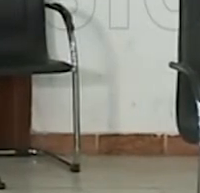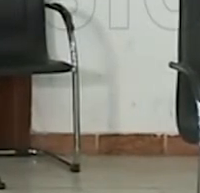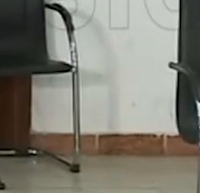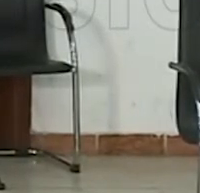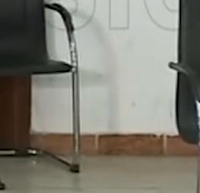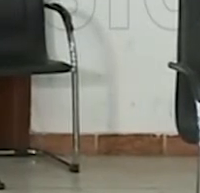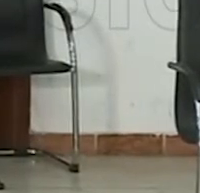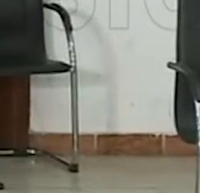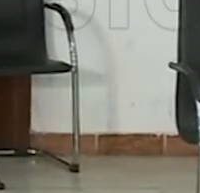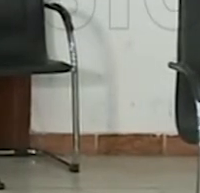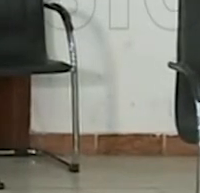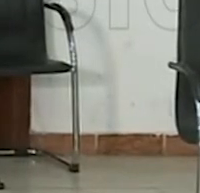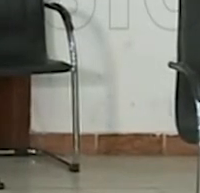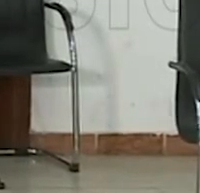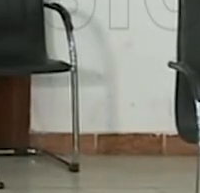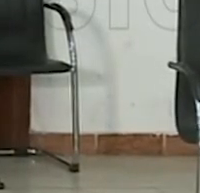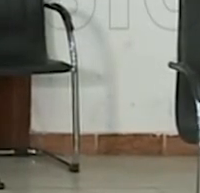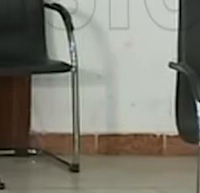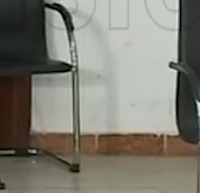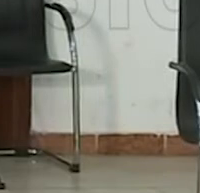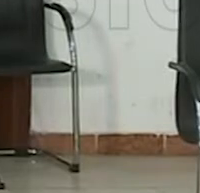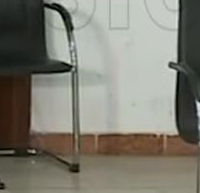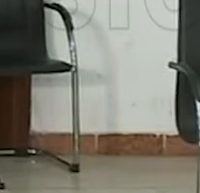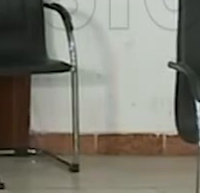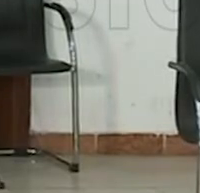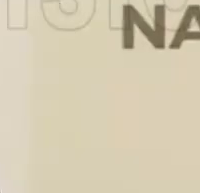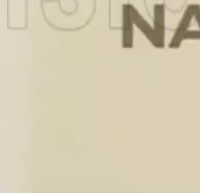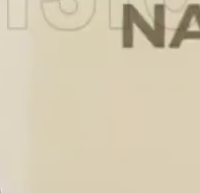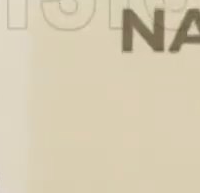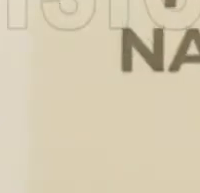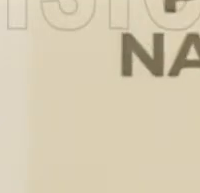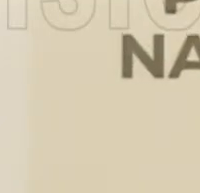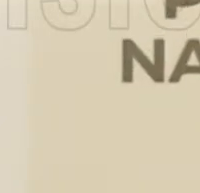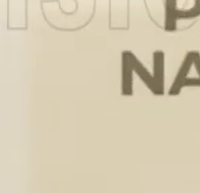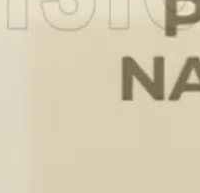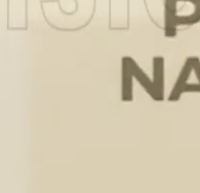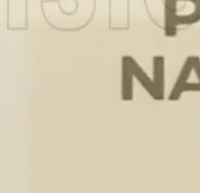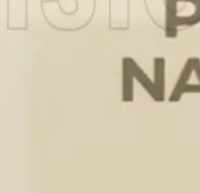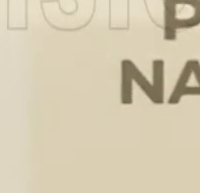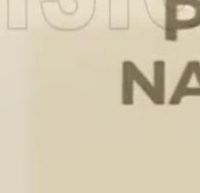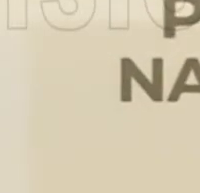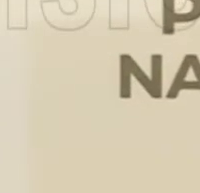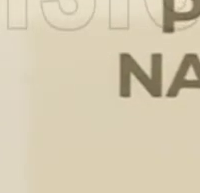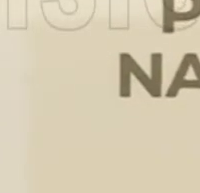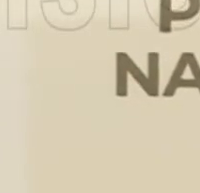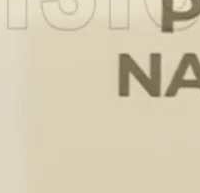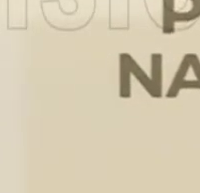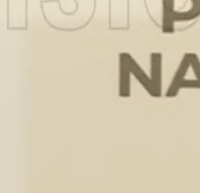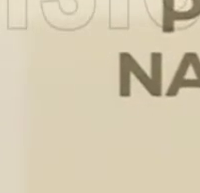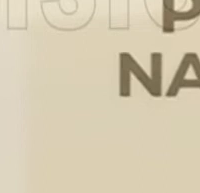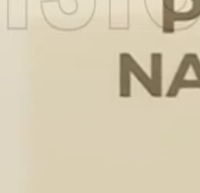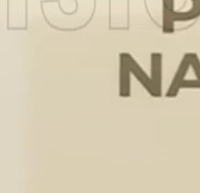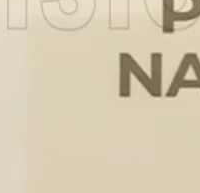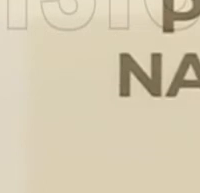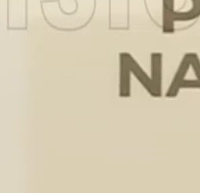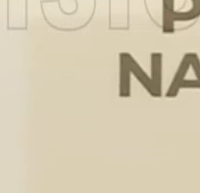had is due to the non-compliance of some of this non-pharmaceutical order. Now that we are having another 4-week extension, What